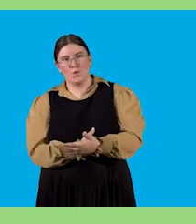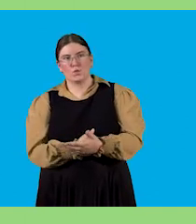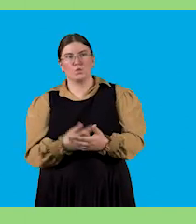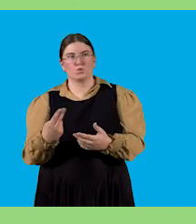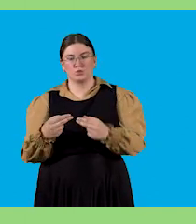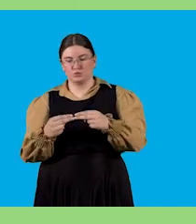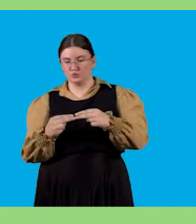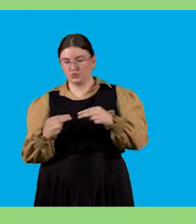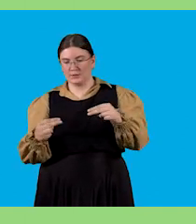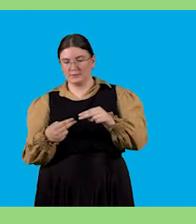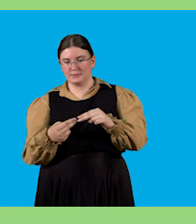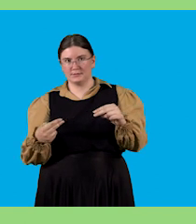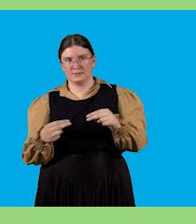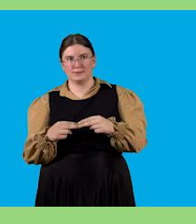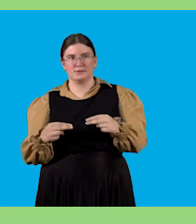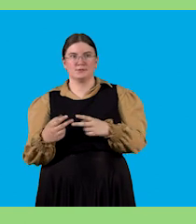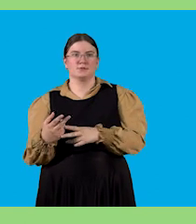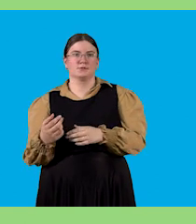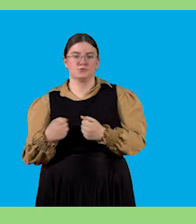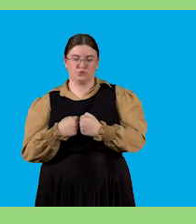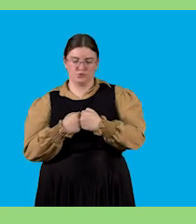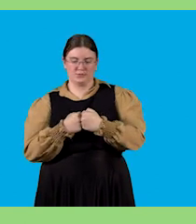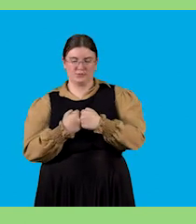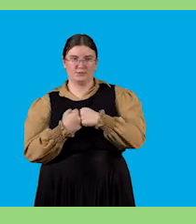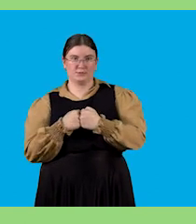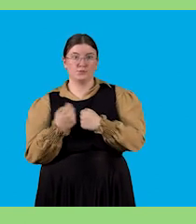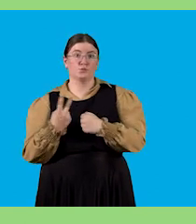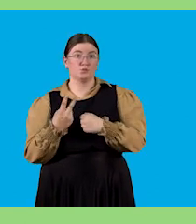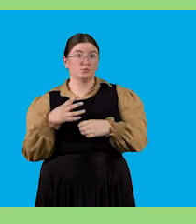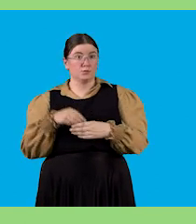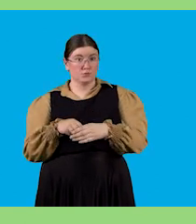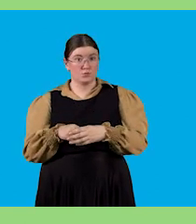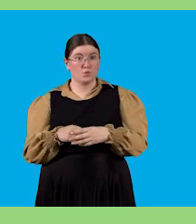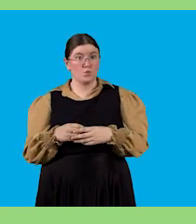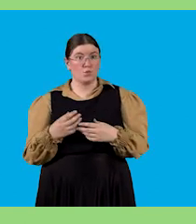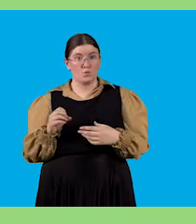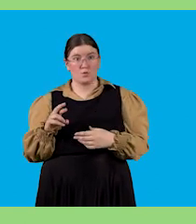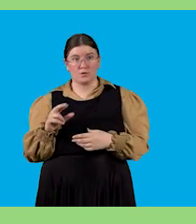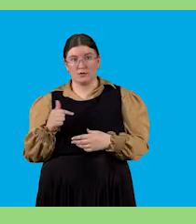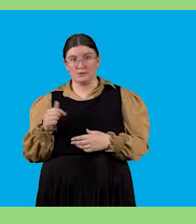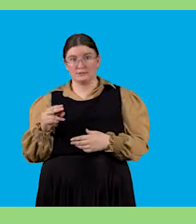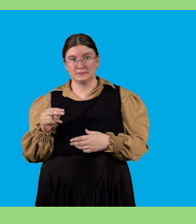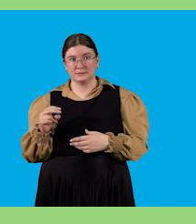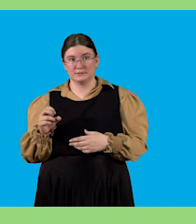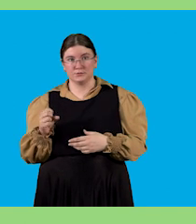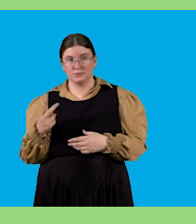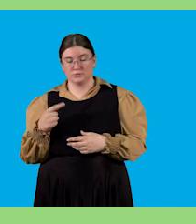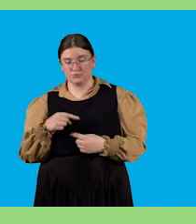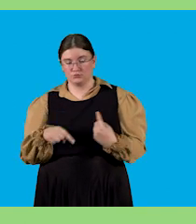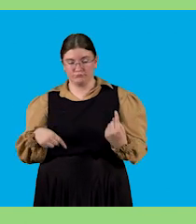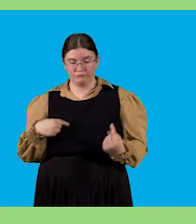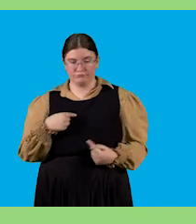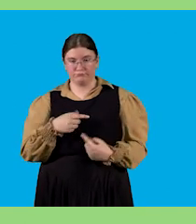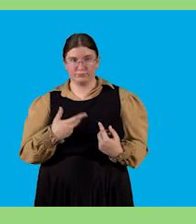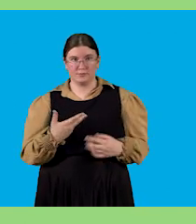and joints, as well as internal organs and the circulatory system. Receptors respond to